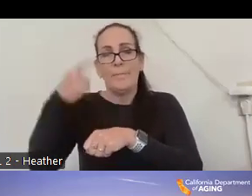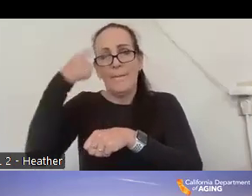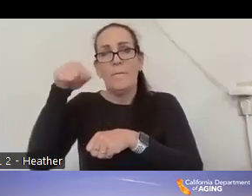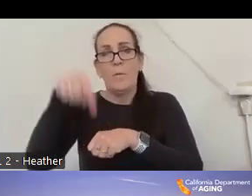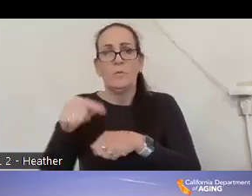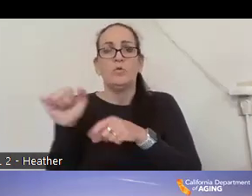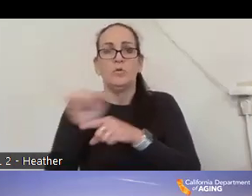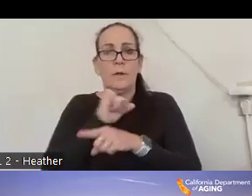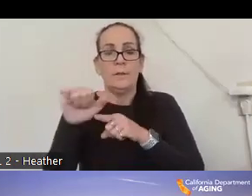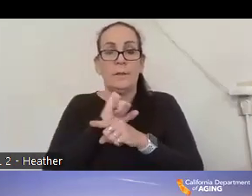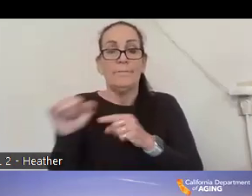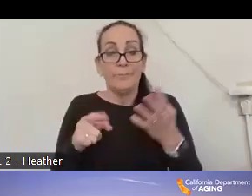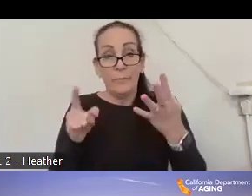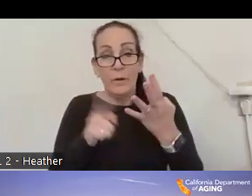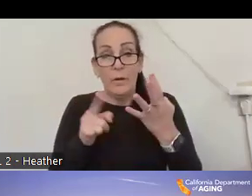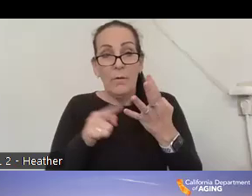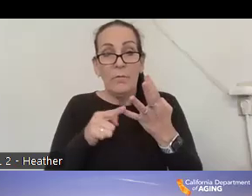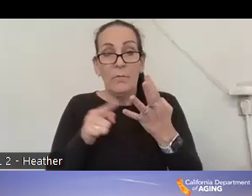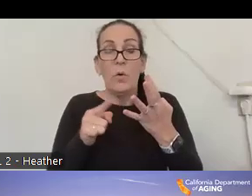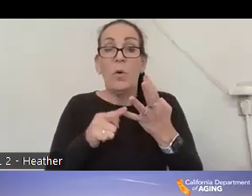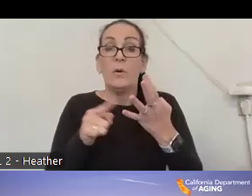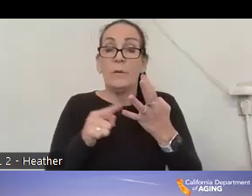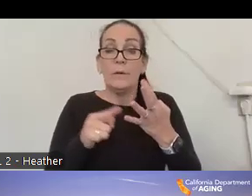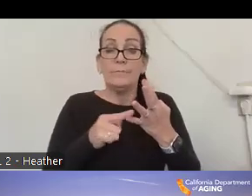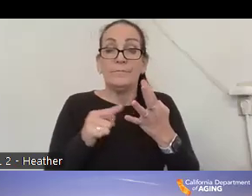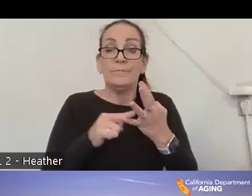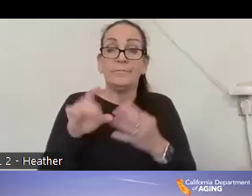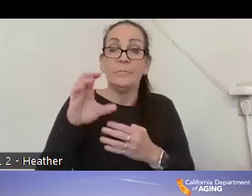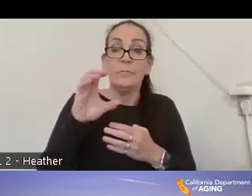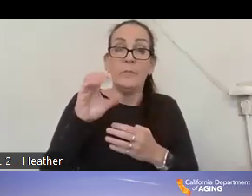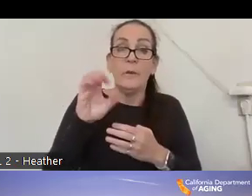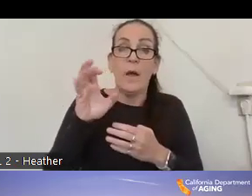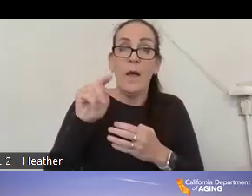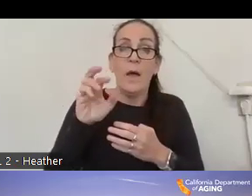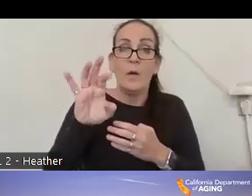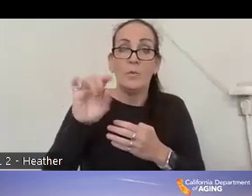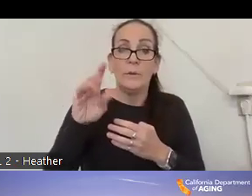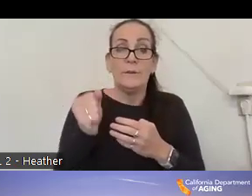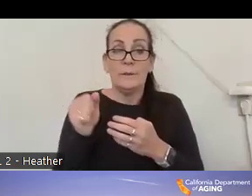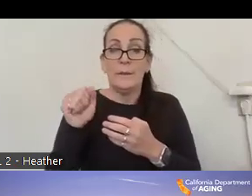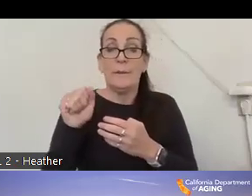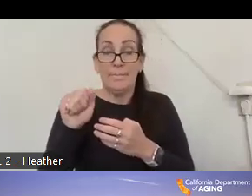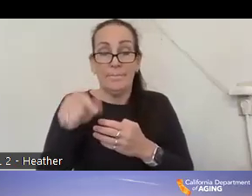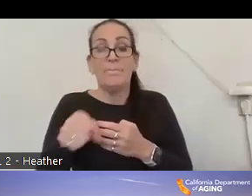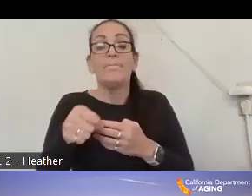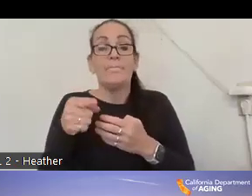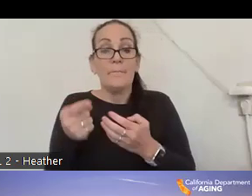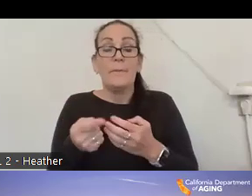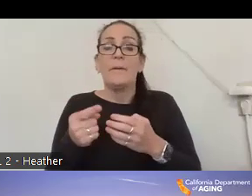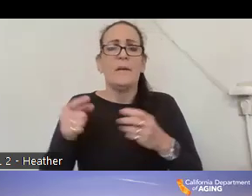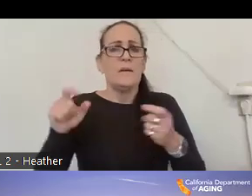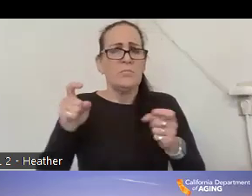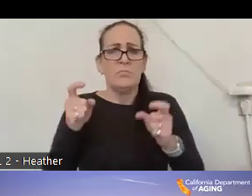this project is the outreach method. One of the biggest game changers for this project was investing